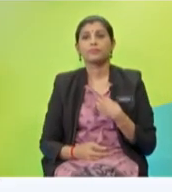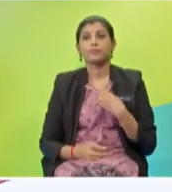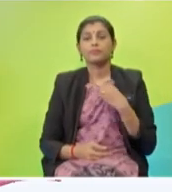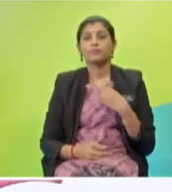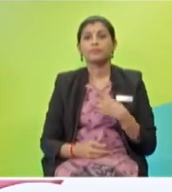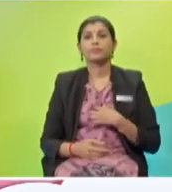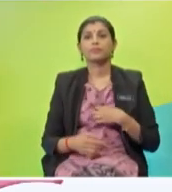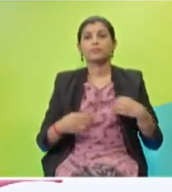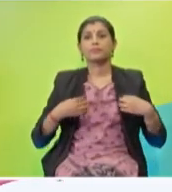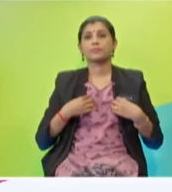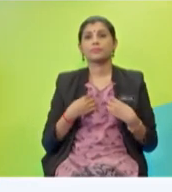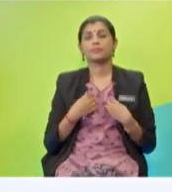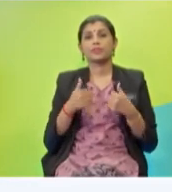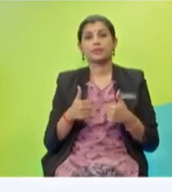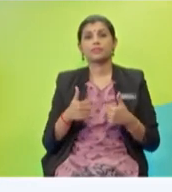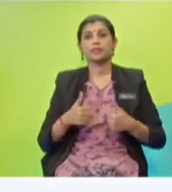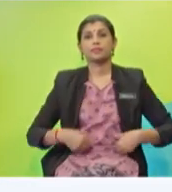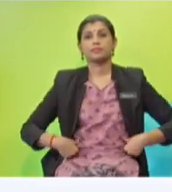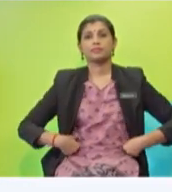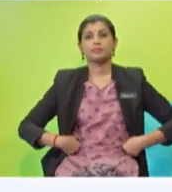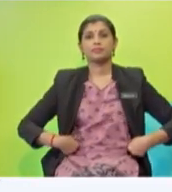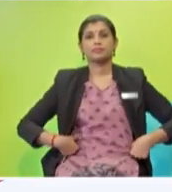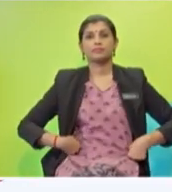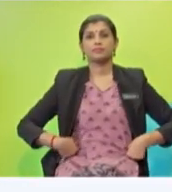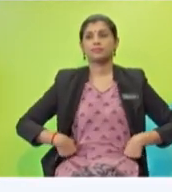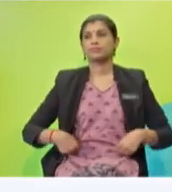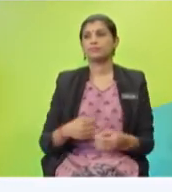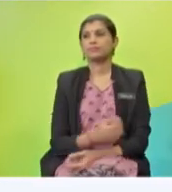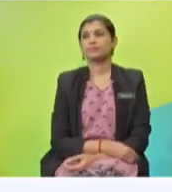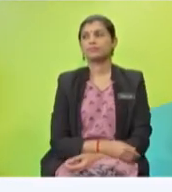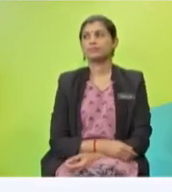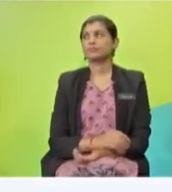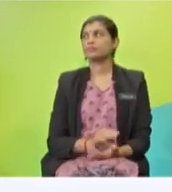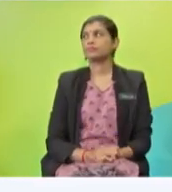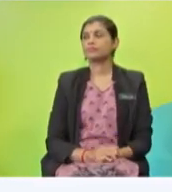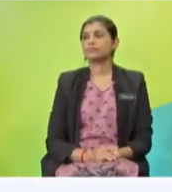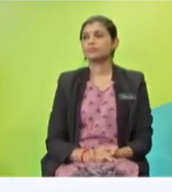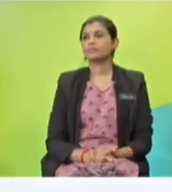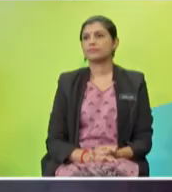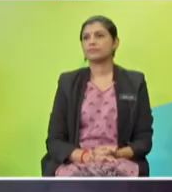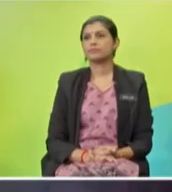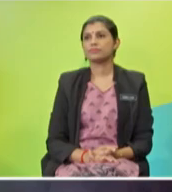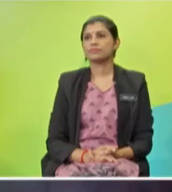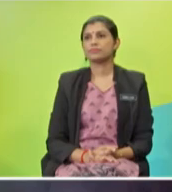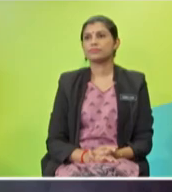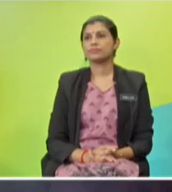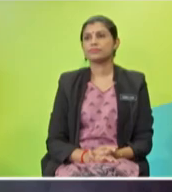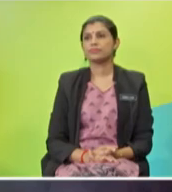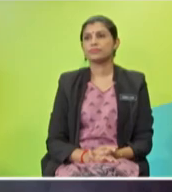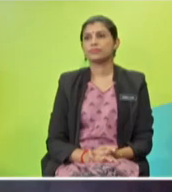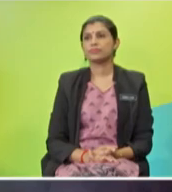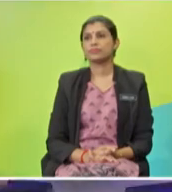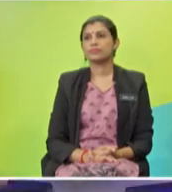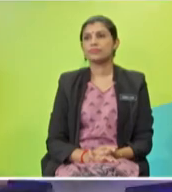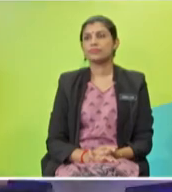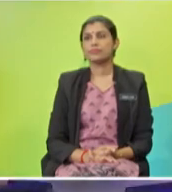up. Okay, use your worksheet to write the answer below, okay? Alright, okay. Mr. Chris. I have my worksheet ready as well.